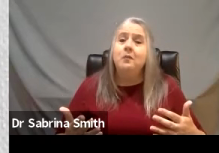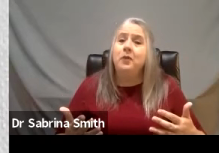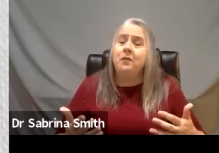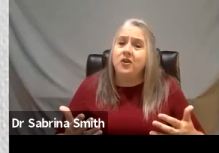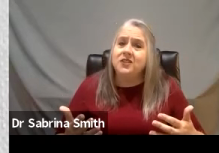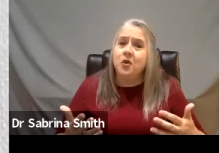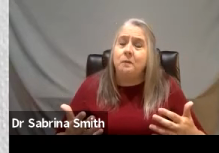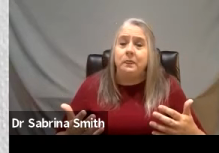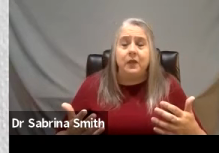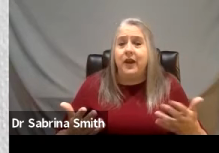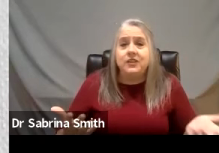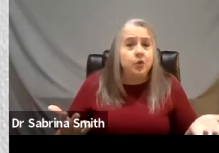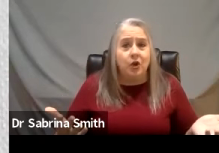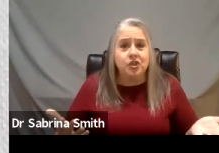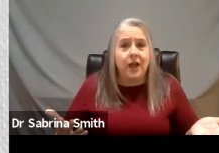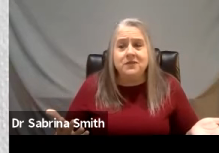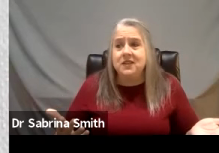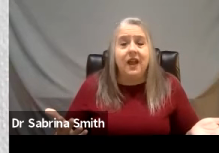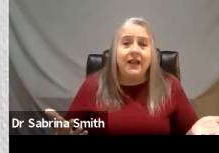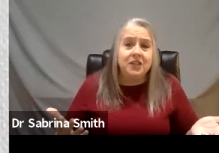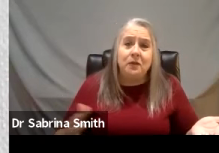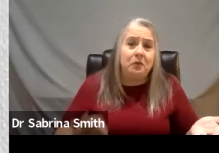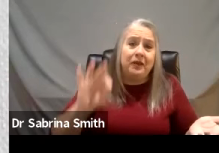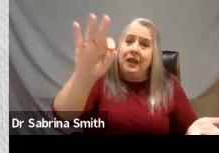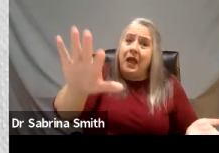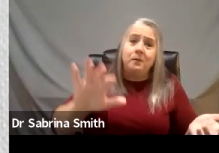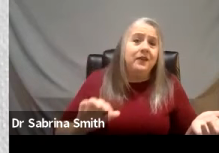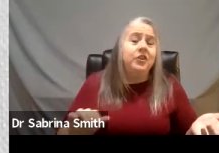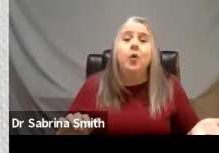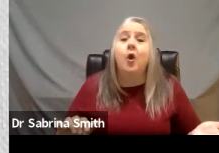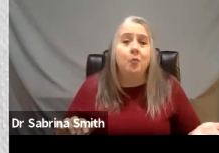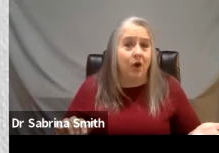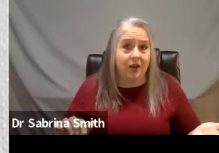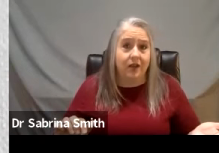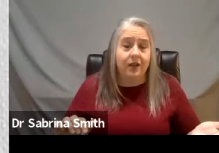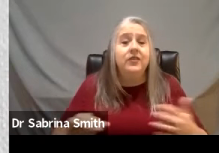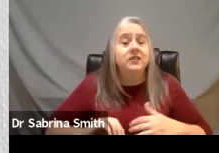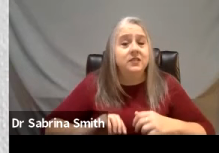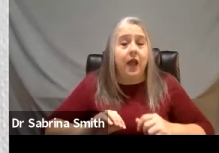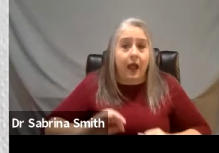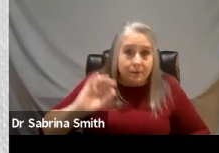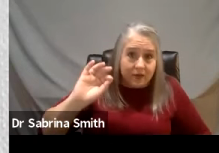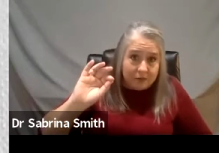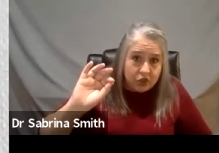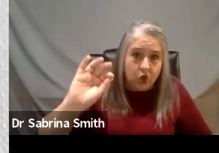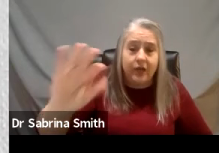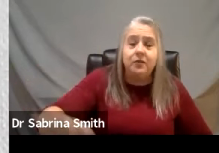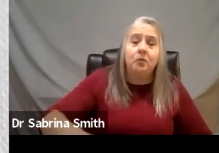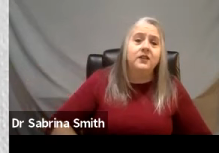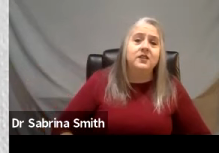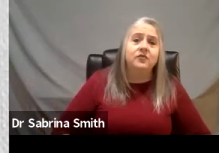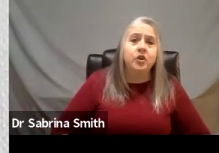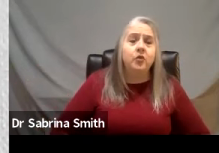more. But I'm also, when I do workshops, I tell people, I'm giving you homework. I'm